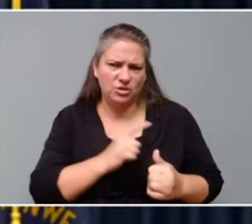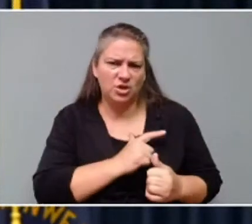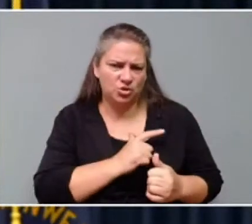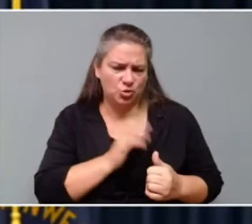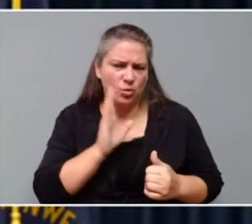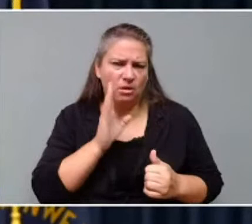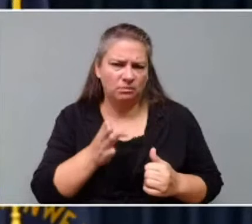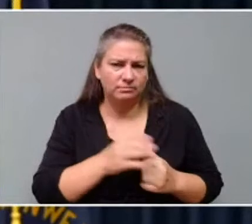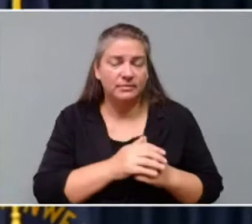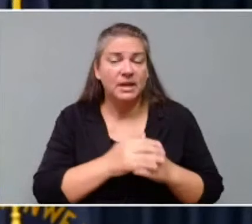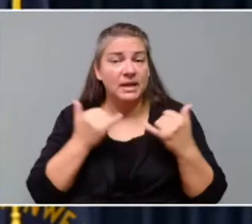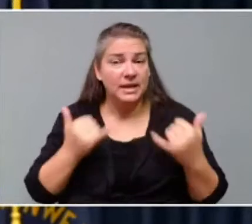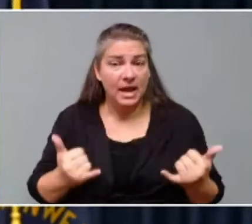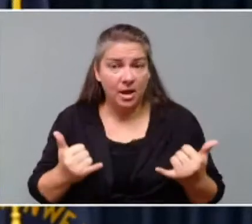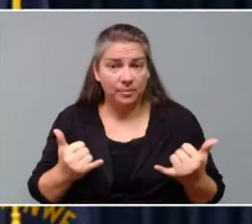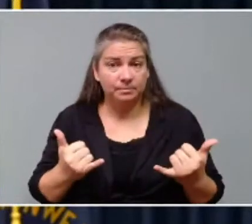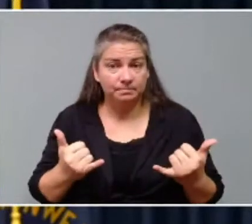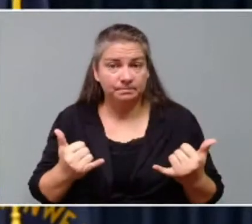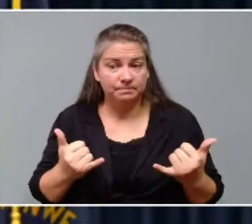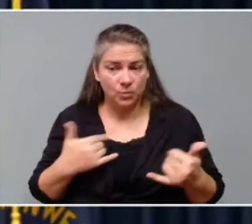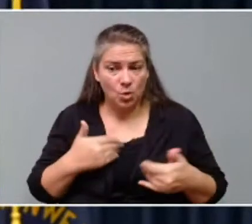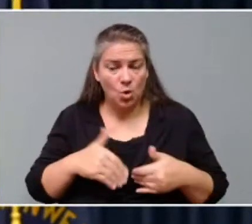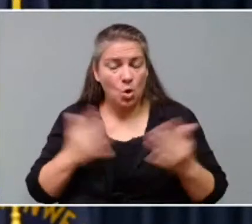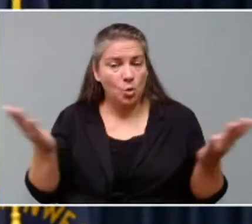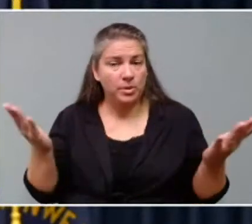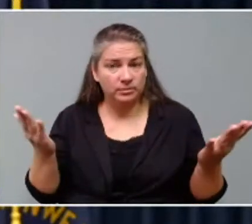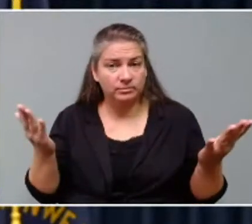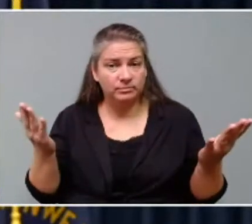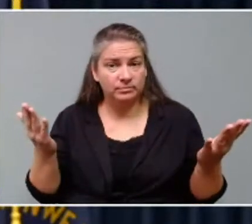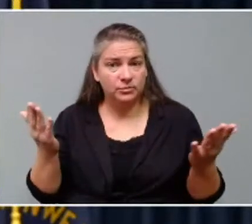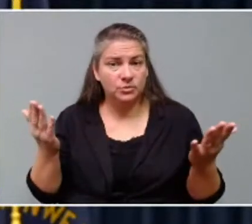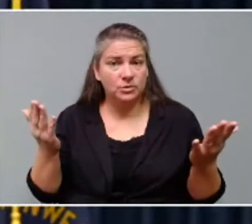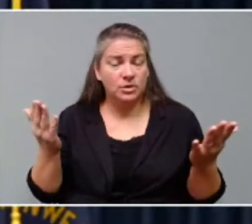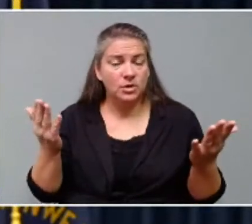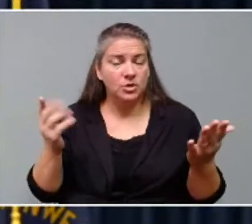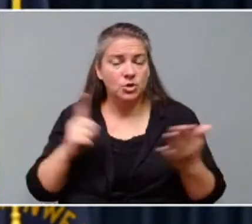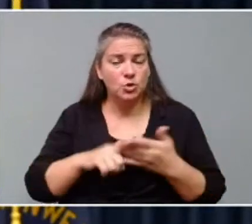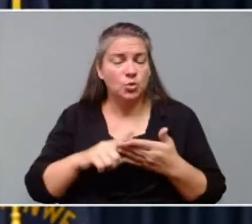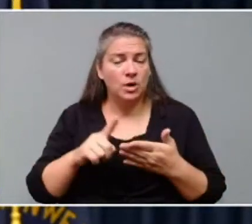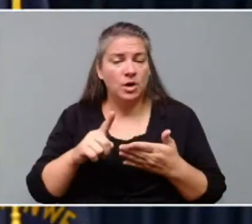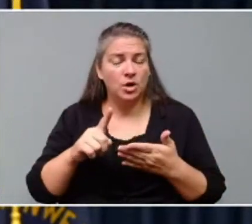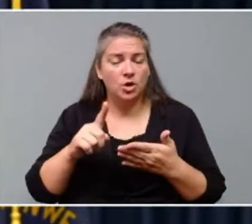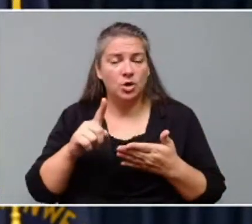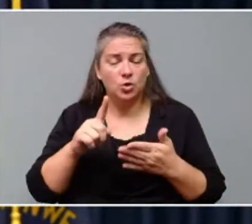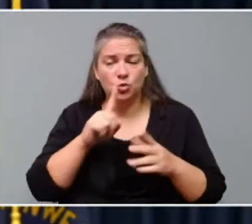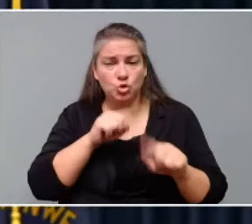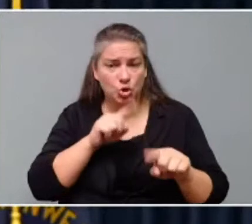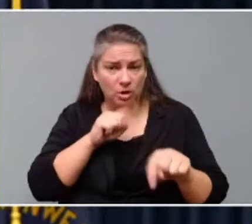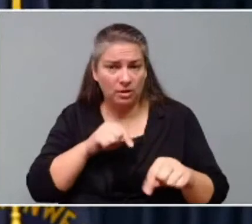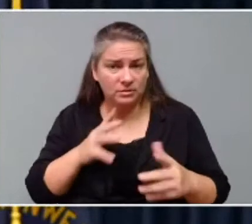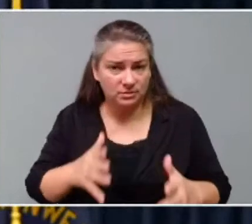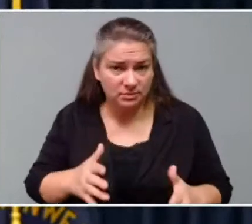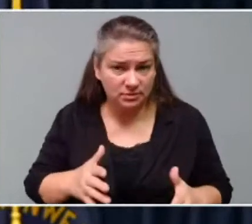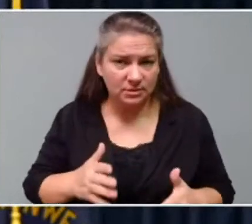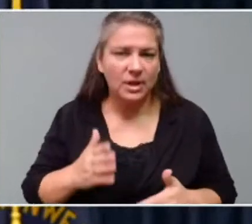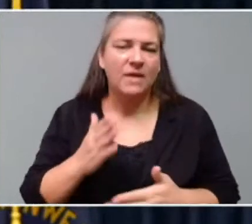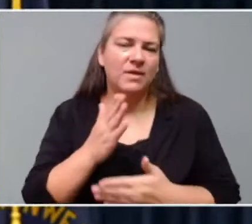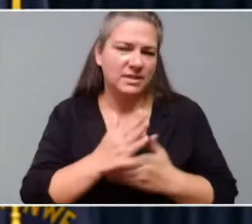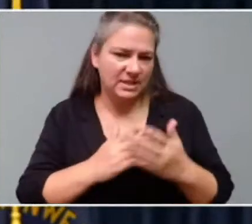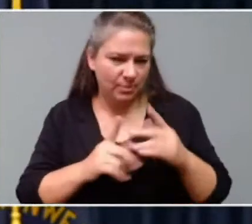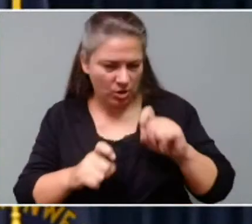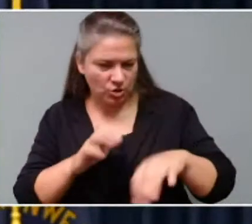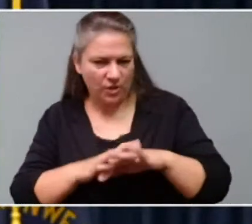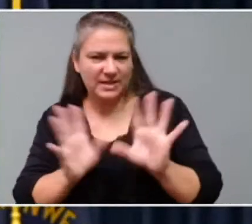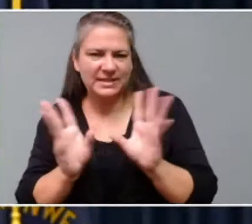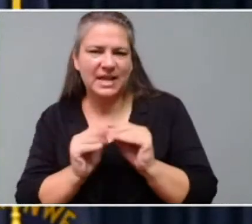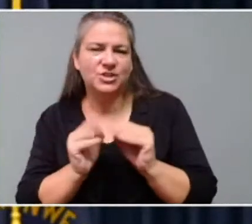that, we'll open it up to journalists. I know we'll probably have some questions on the session. It is moving